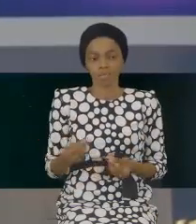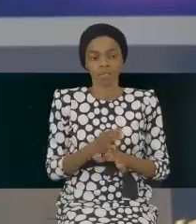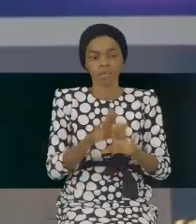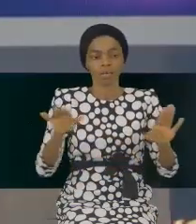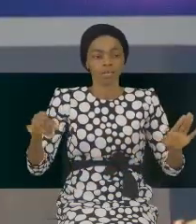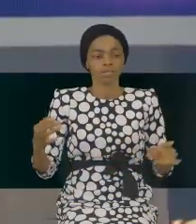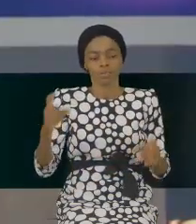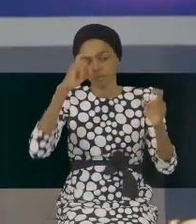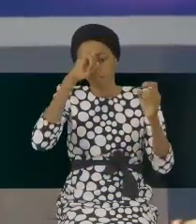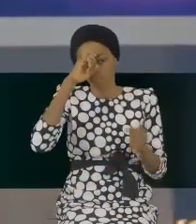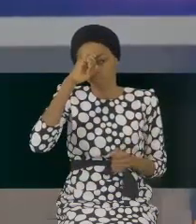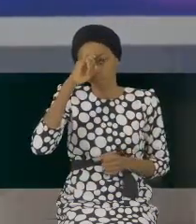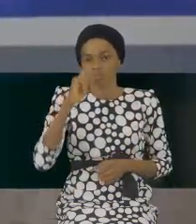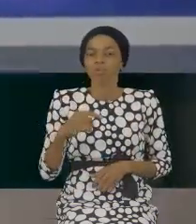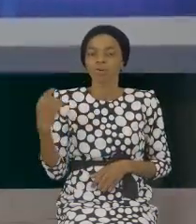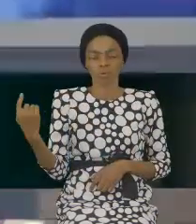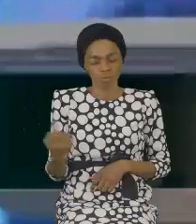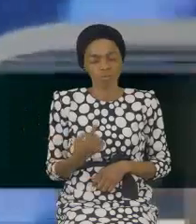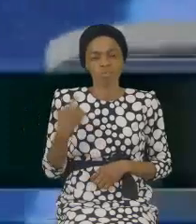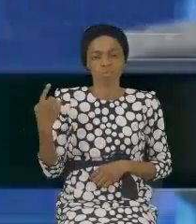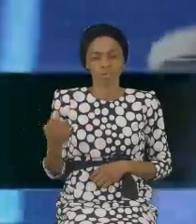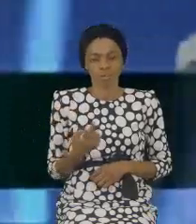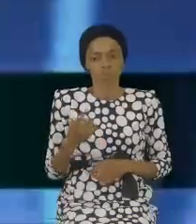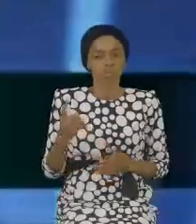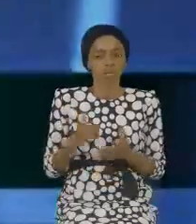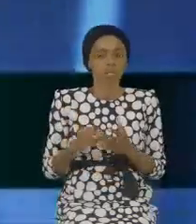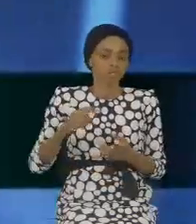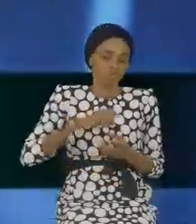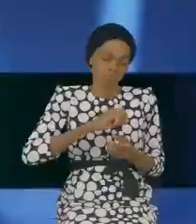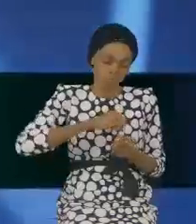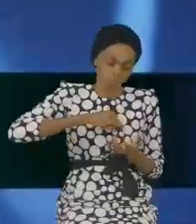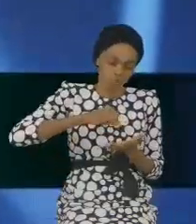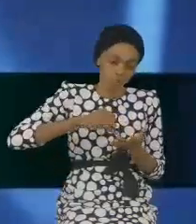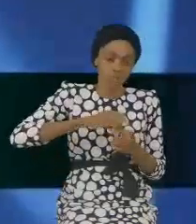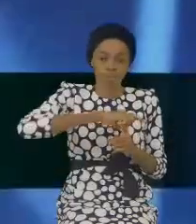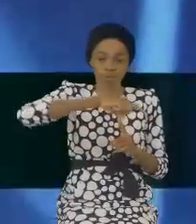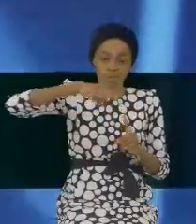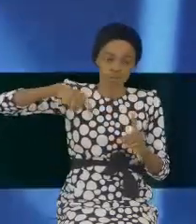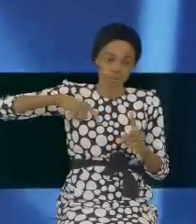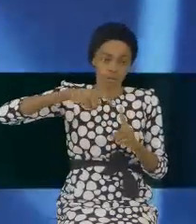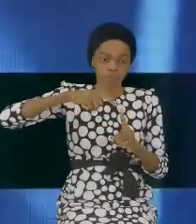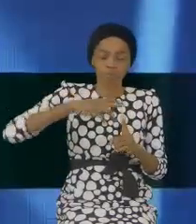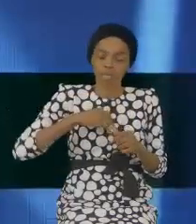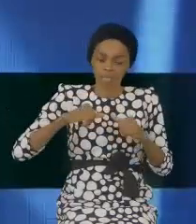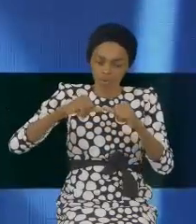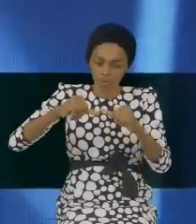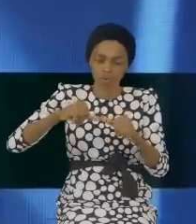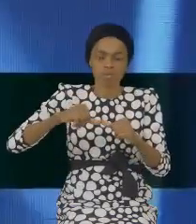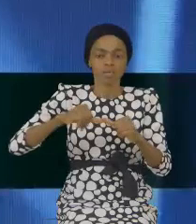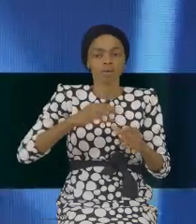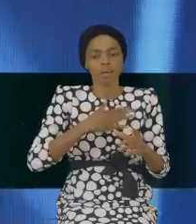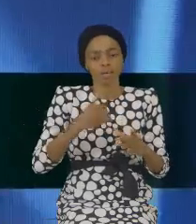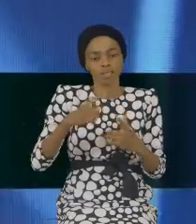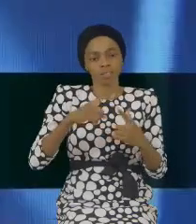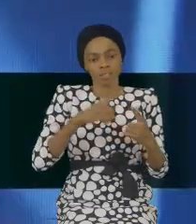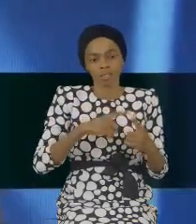of Egypt? Always, always, they draw the circle, the beginning, the continuation, and then